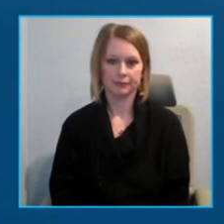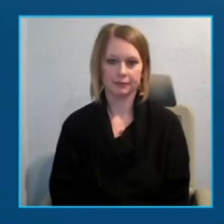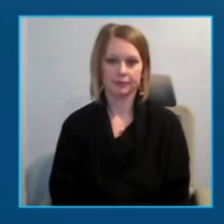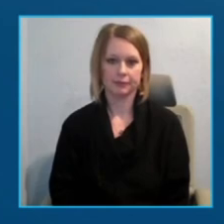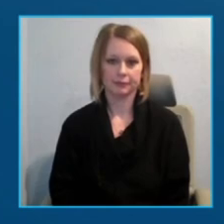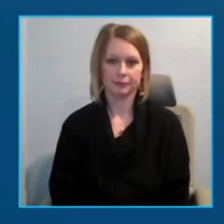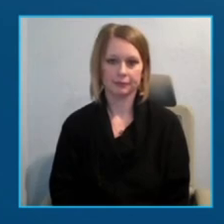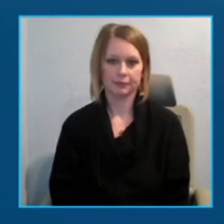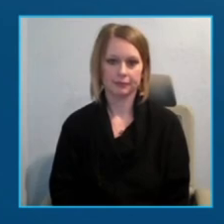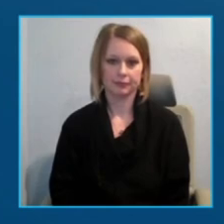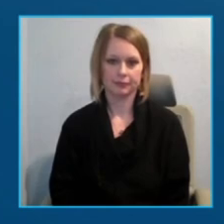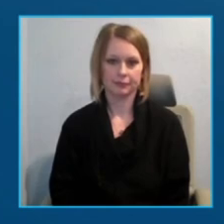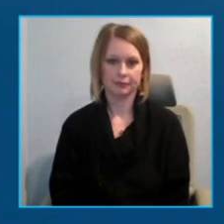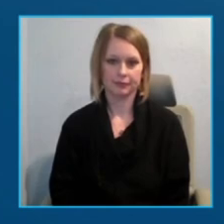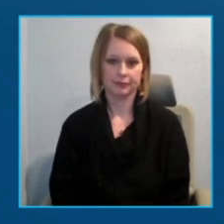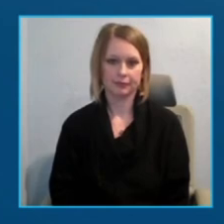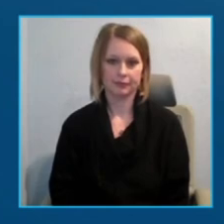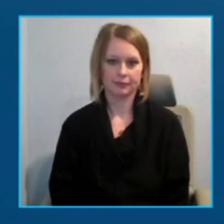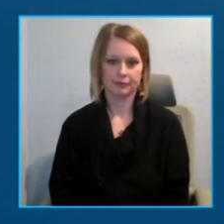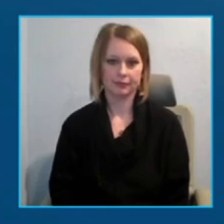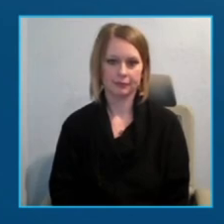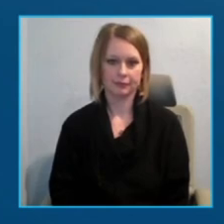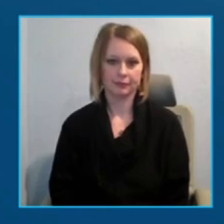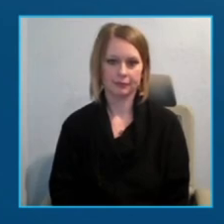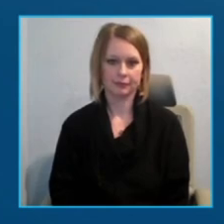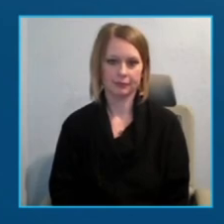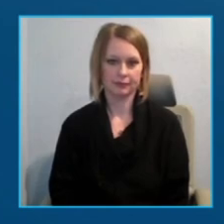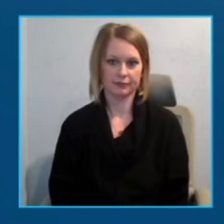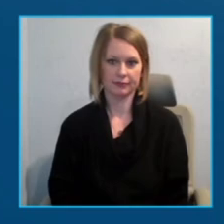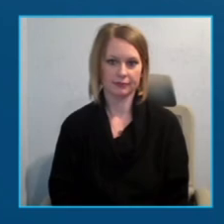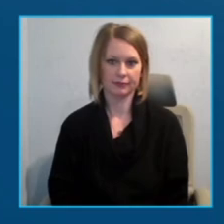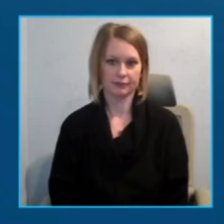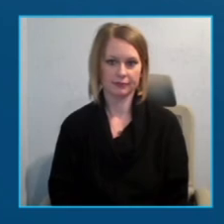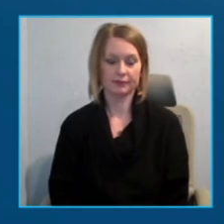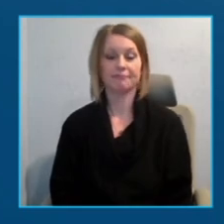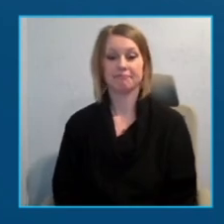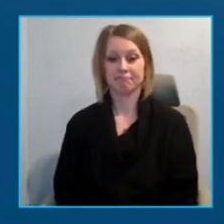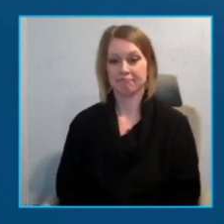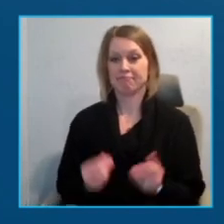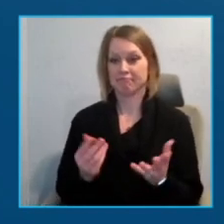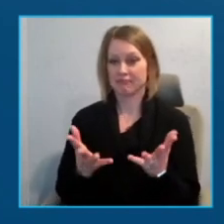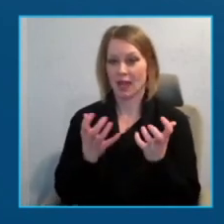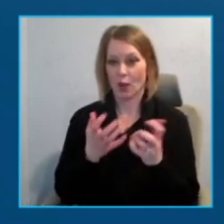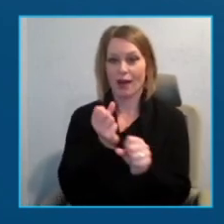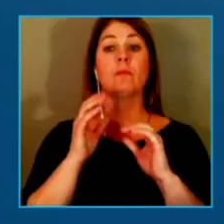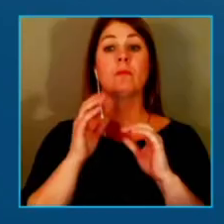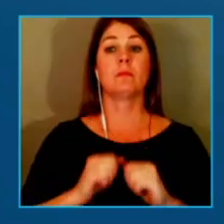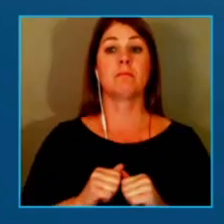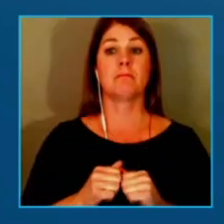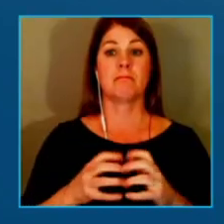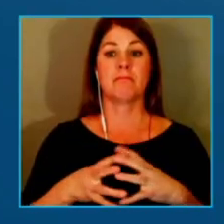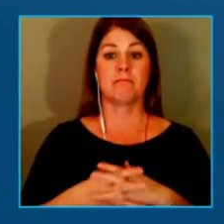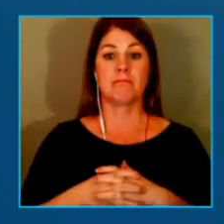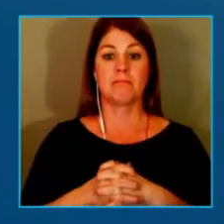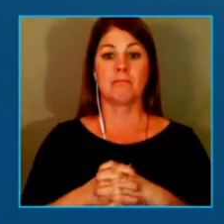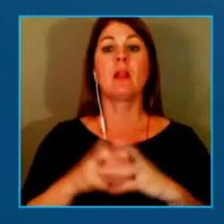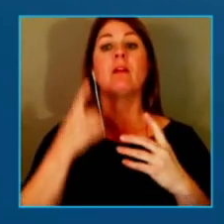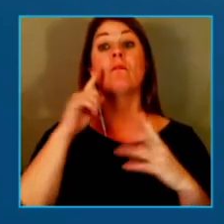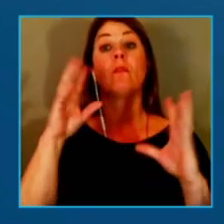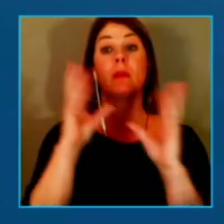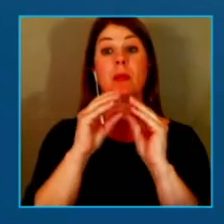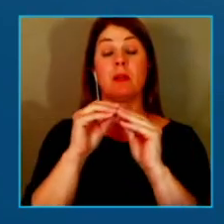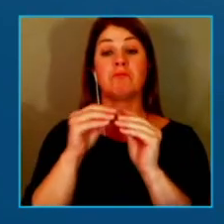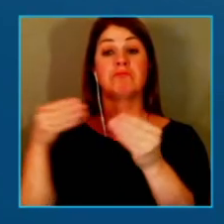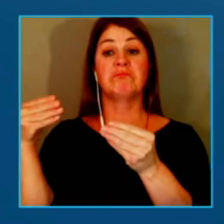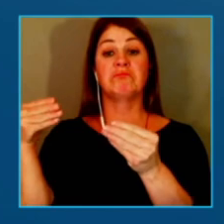Yeah. Members, in order to make sure our meeting runs smoothly, I want to go over the agenda and some quick protocols before